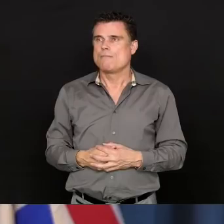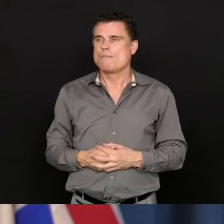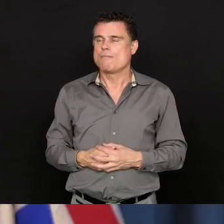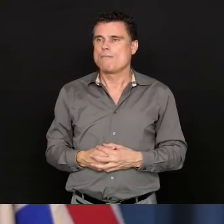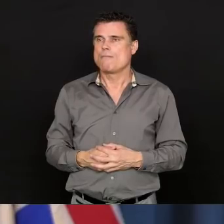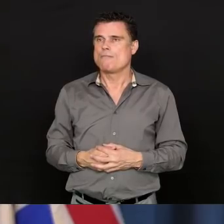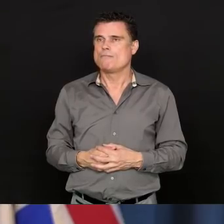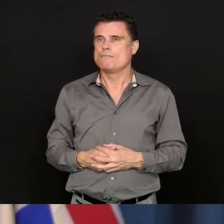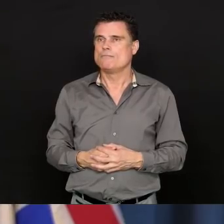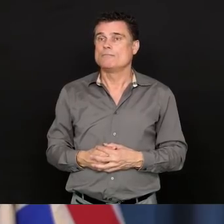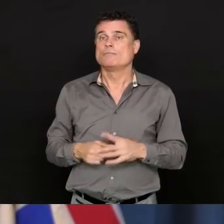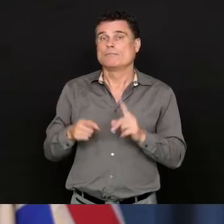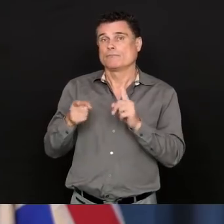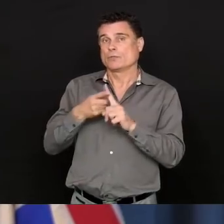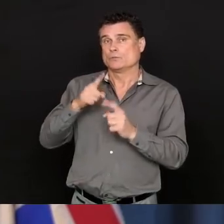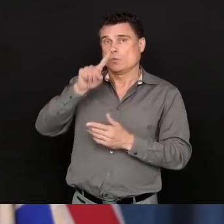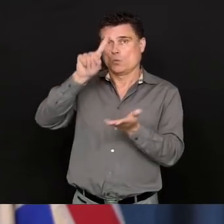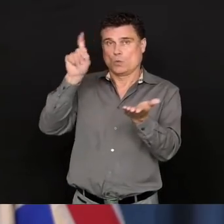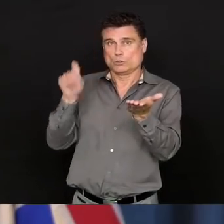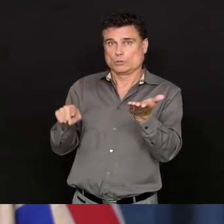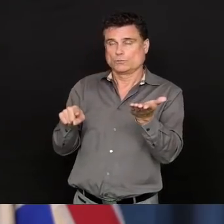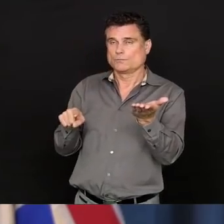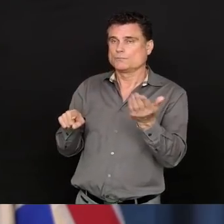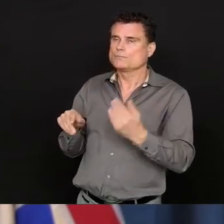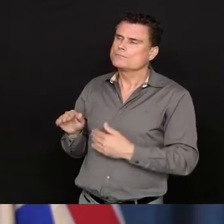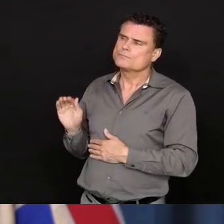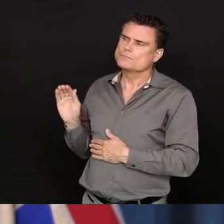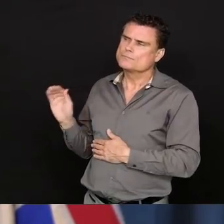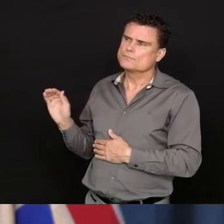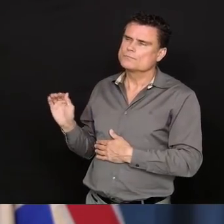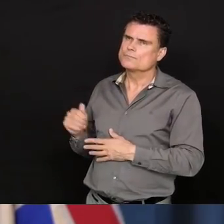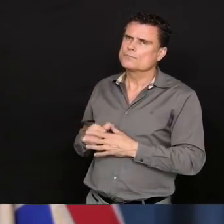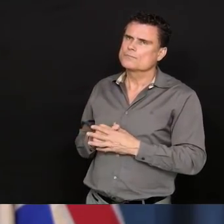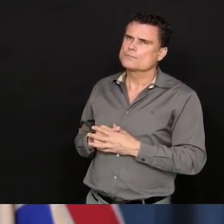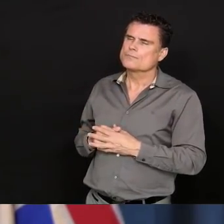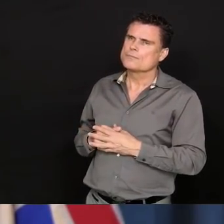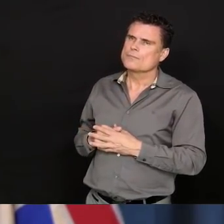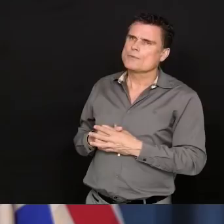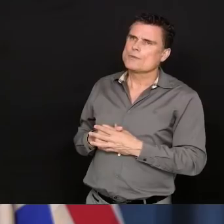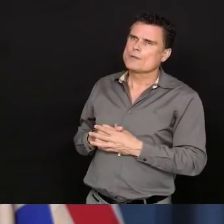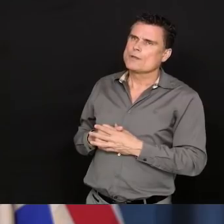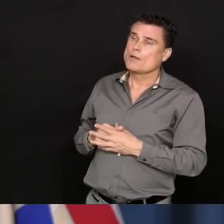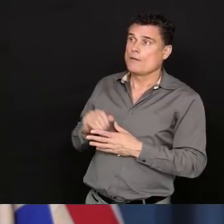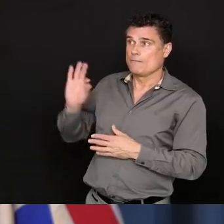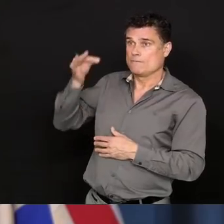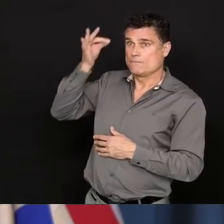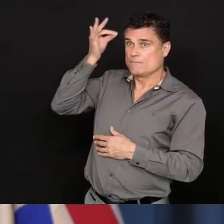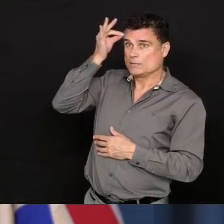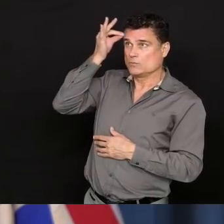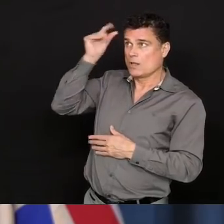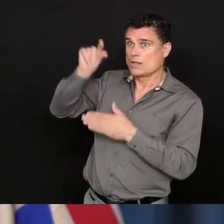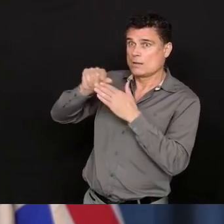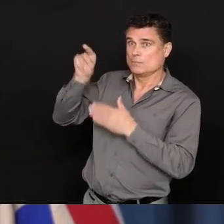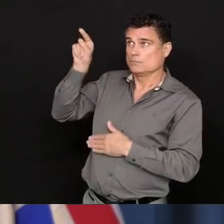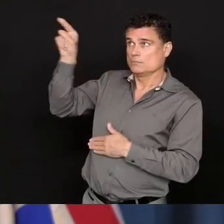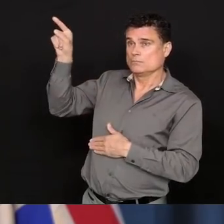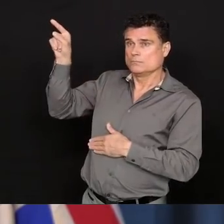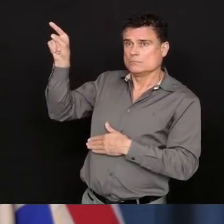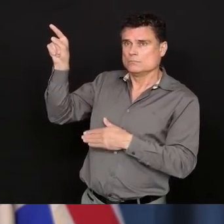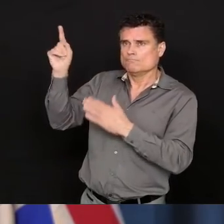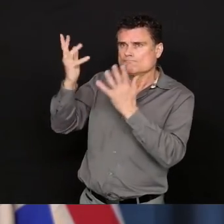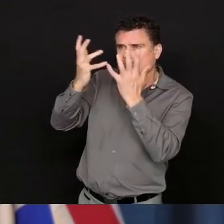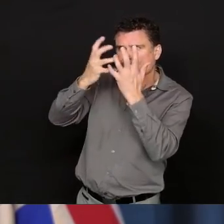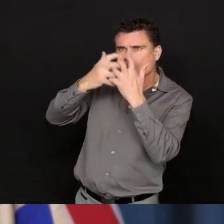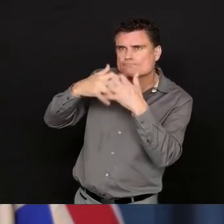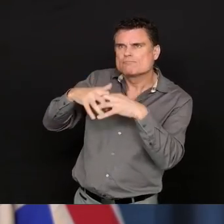Dr. Henry. These flights that the national government is organizing to bring Canadians home from